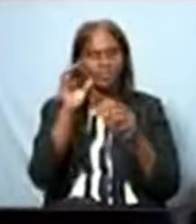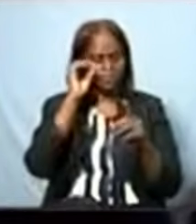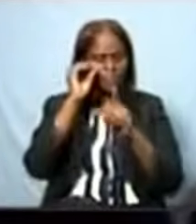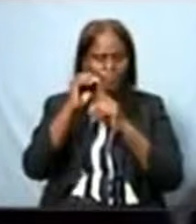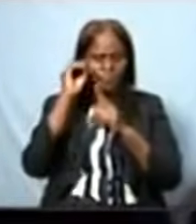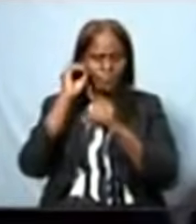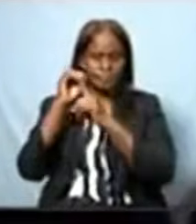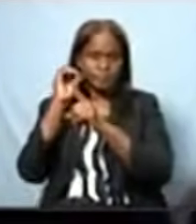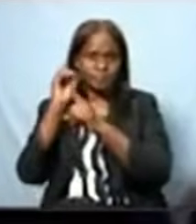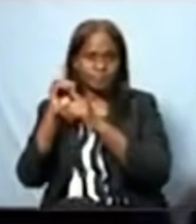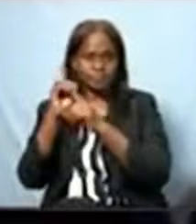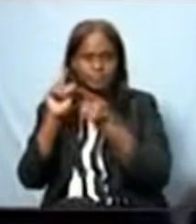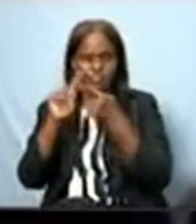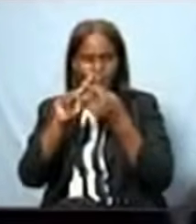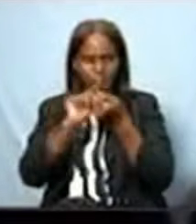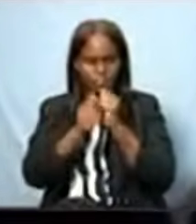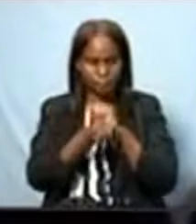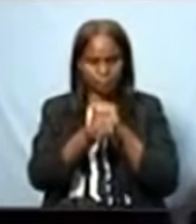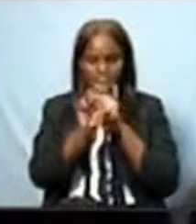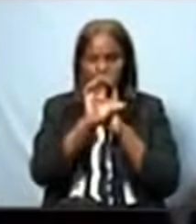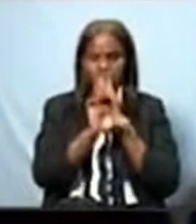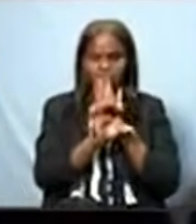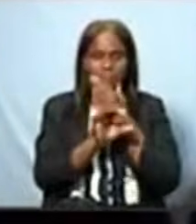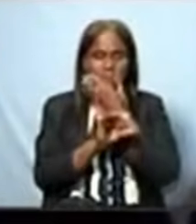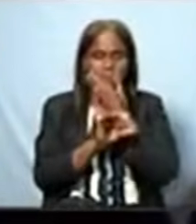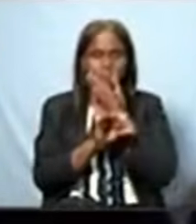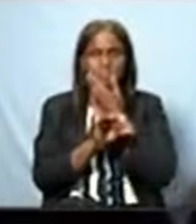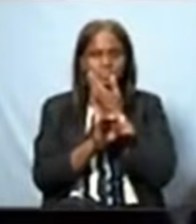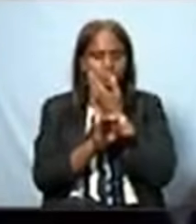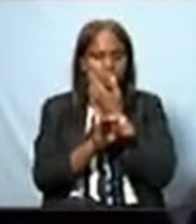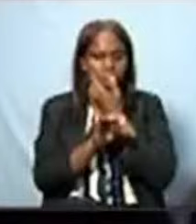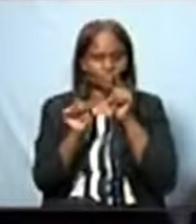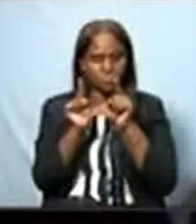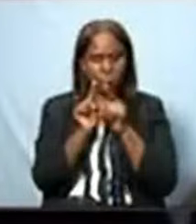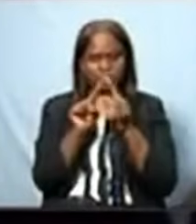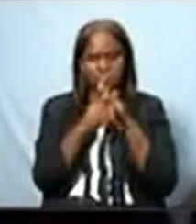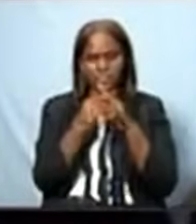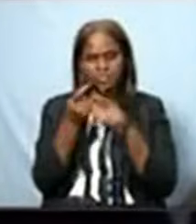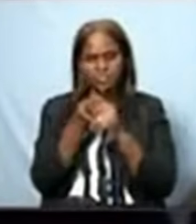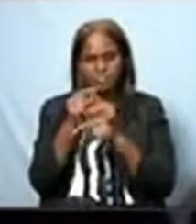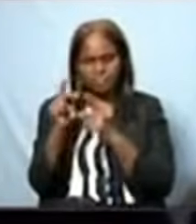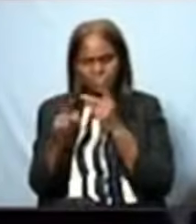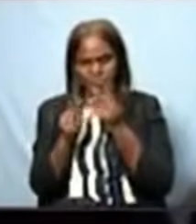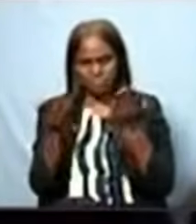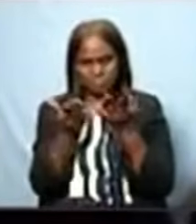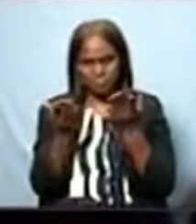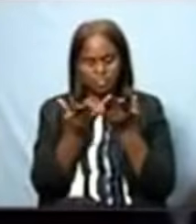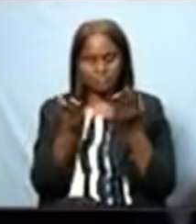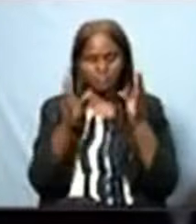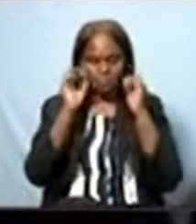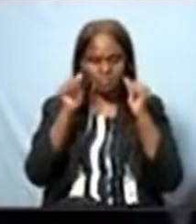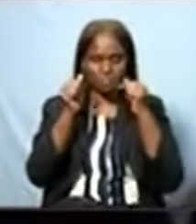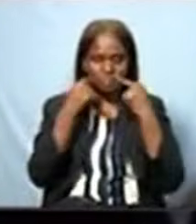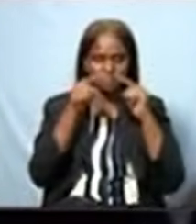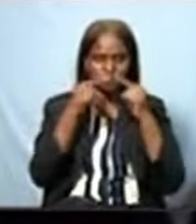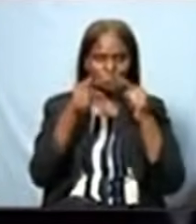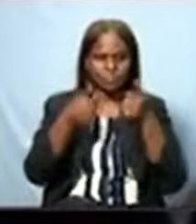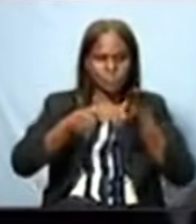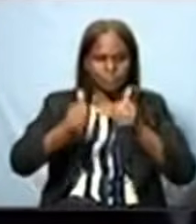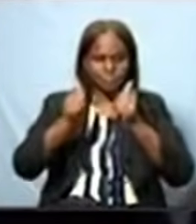objects to amend the constitution and emanating from a process where the president pronounced